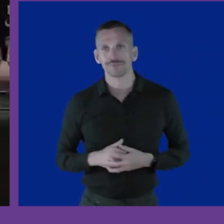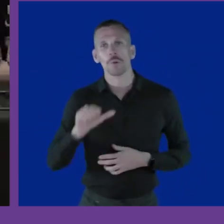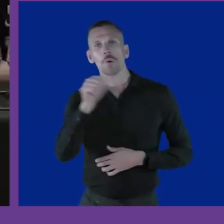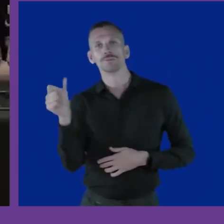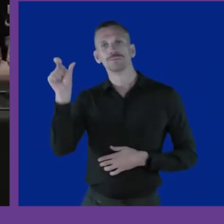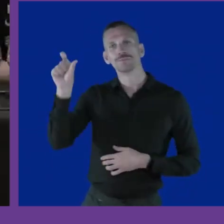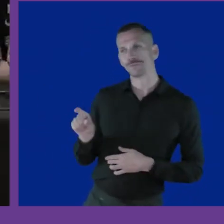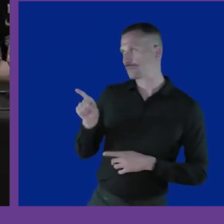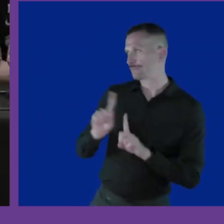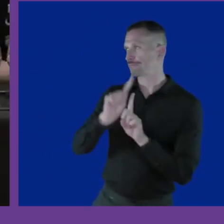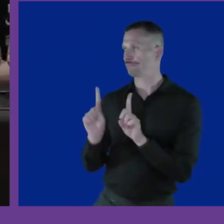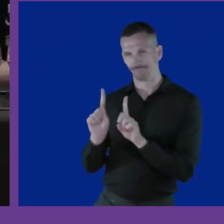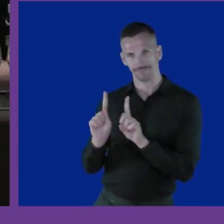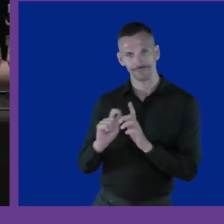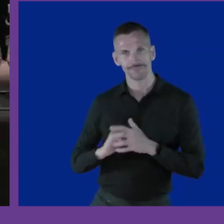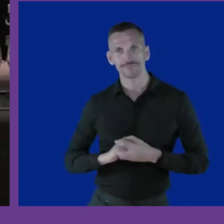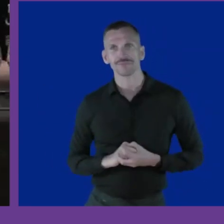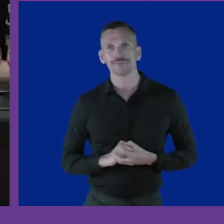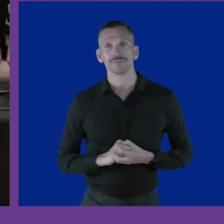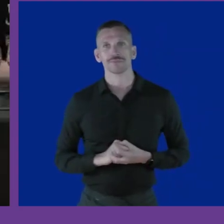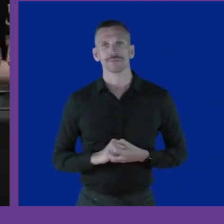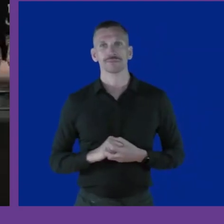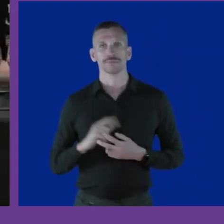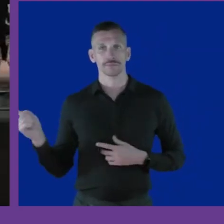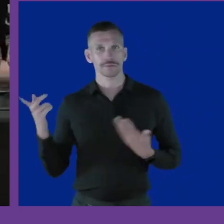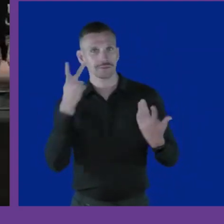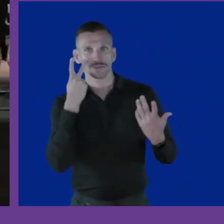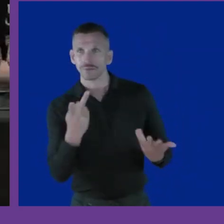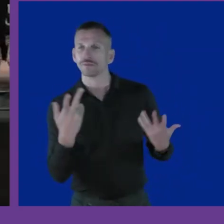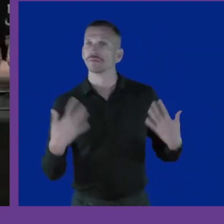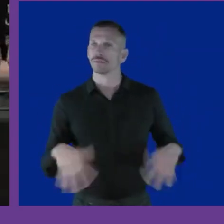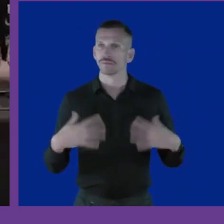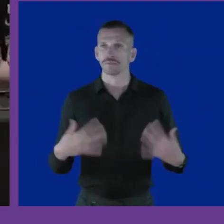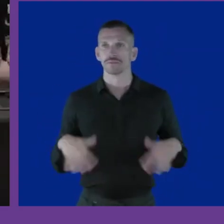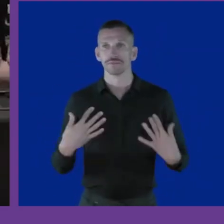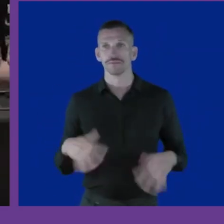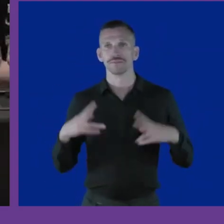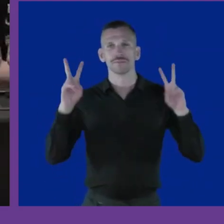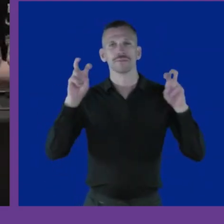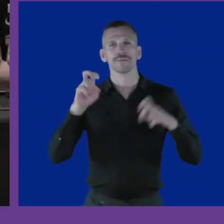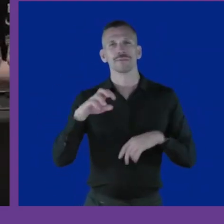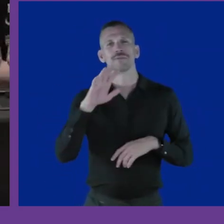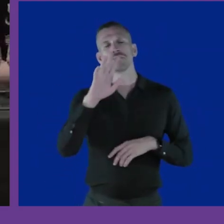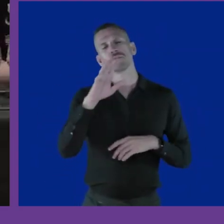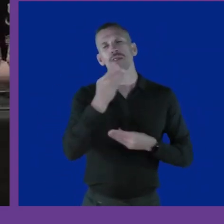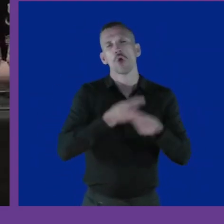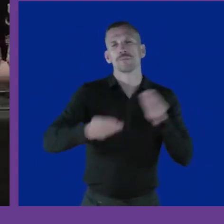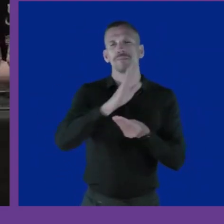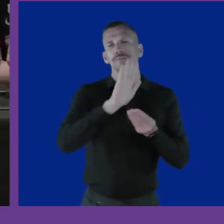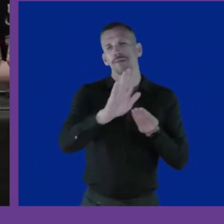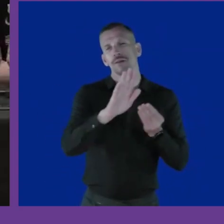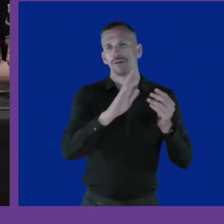this because, you know, this is the biggest obstacle, for example, with e-commerce. Even if the website is accessible and if the